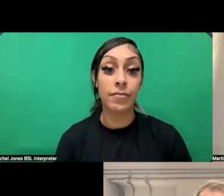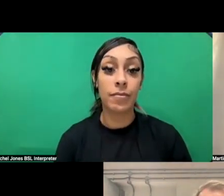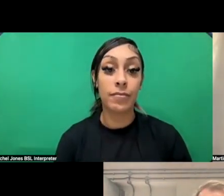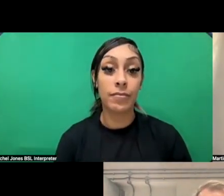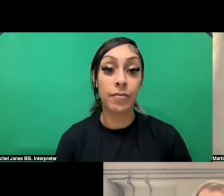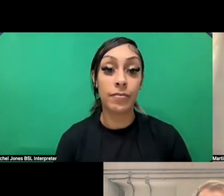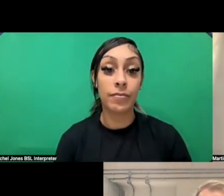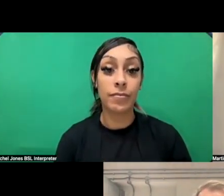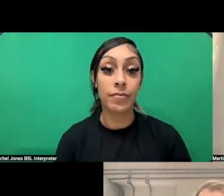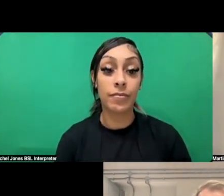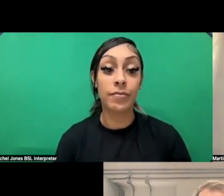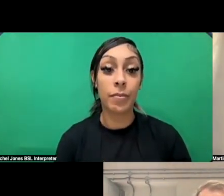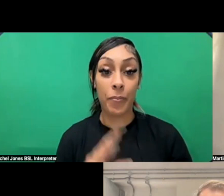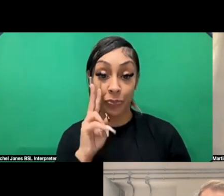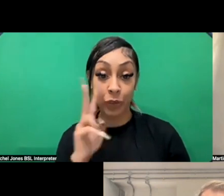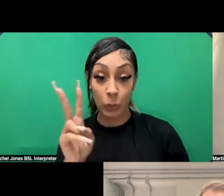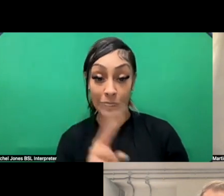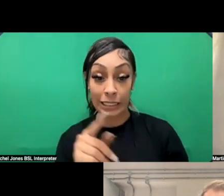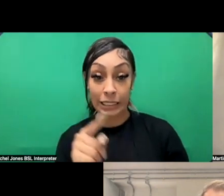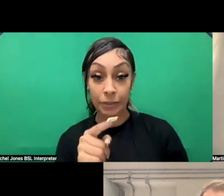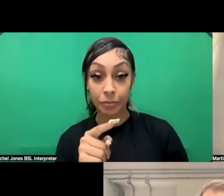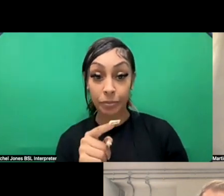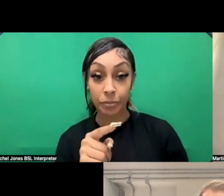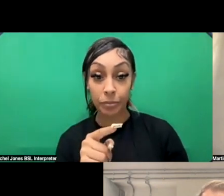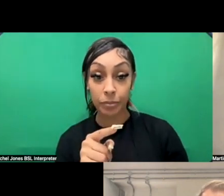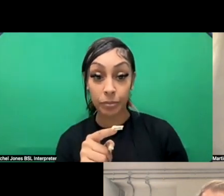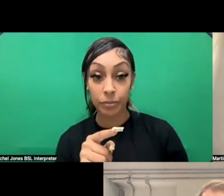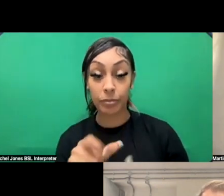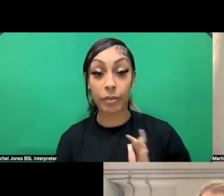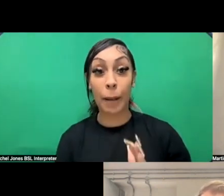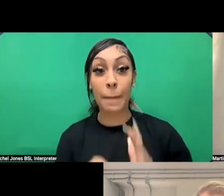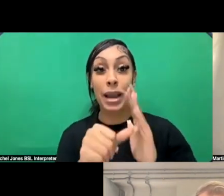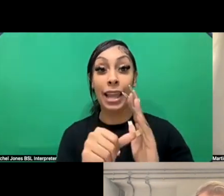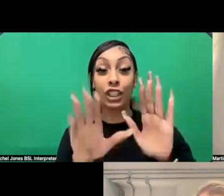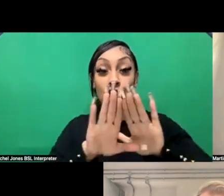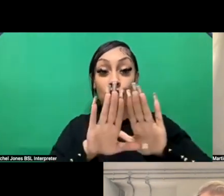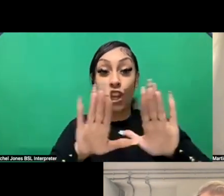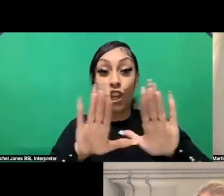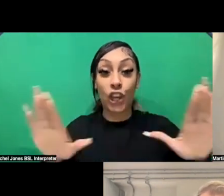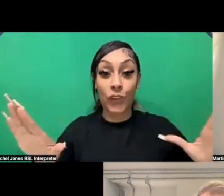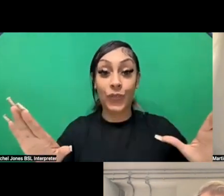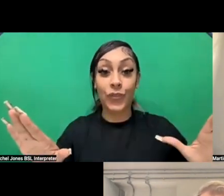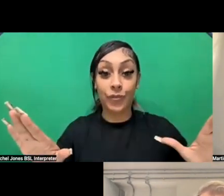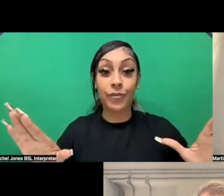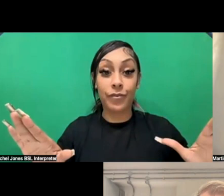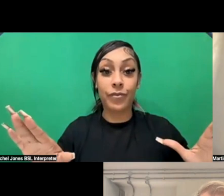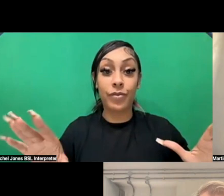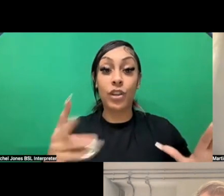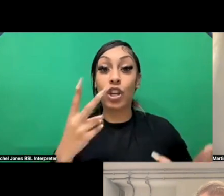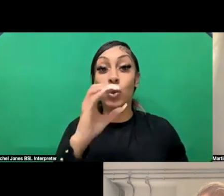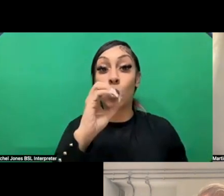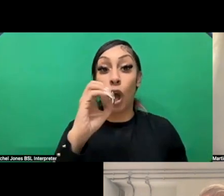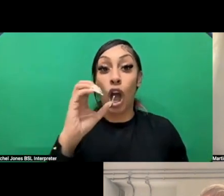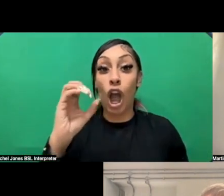Well, as you can see, the main playing surface is just consists of the 200 notepads